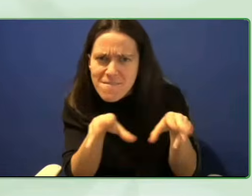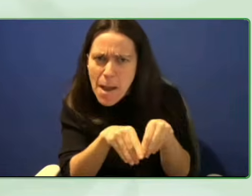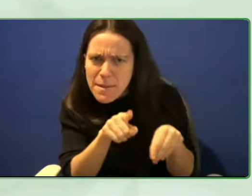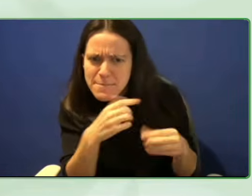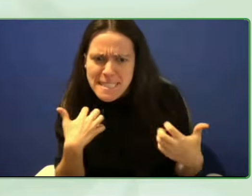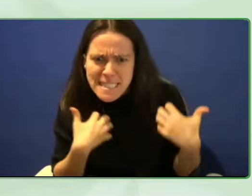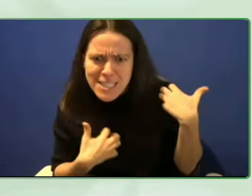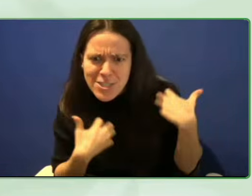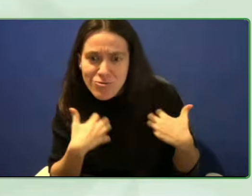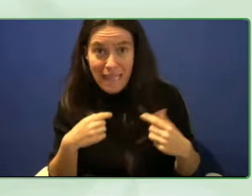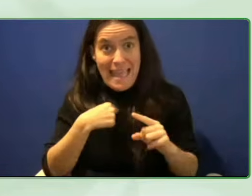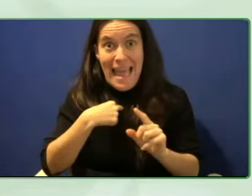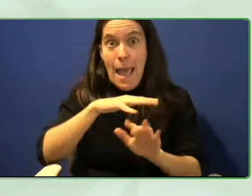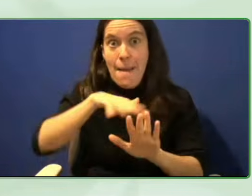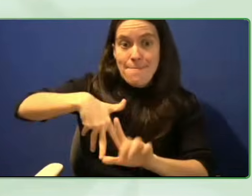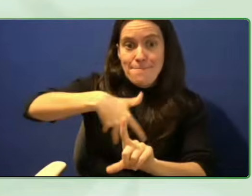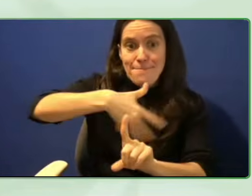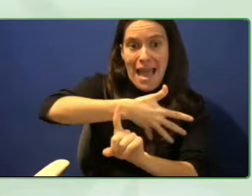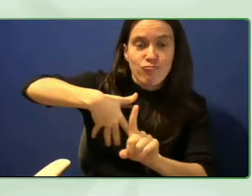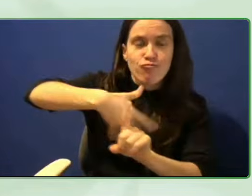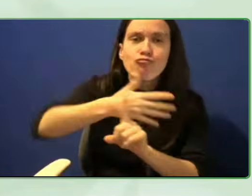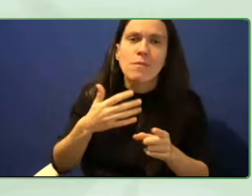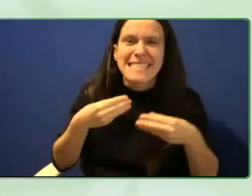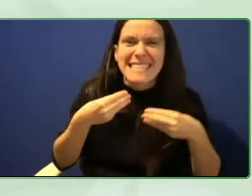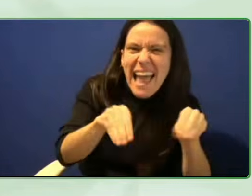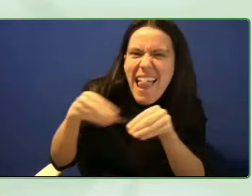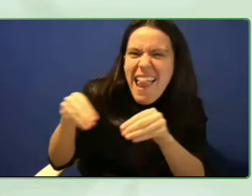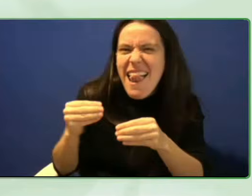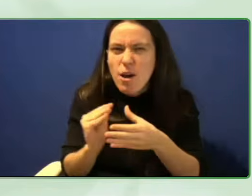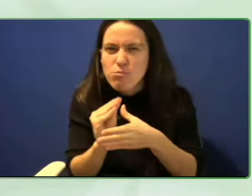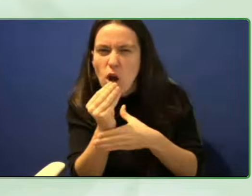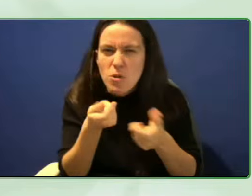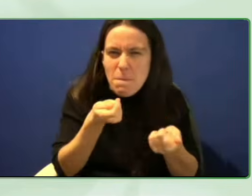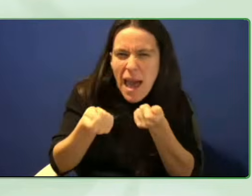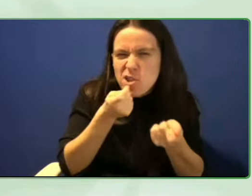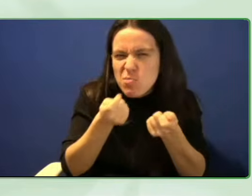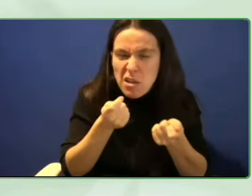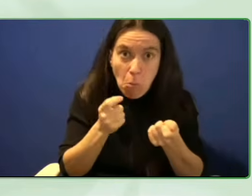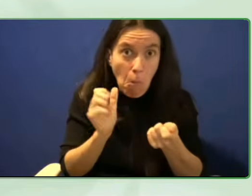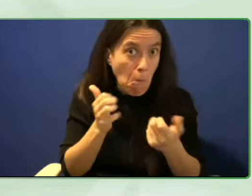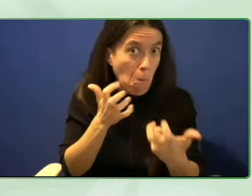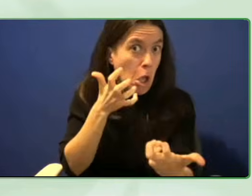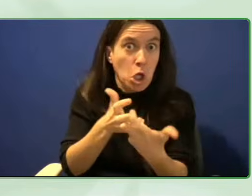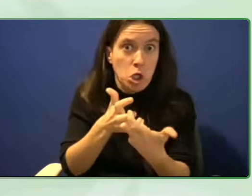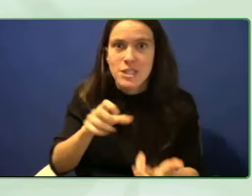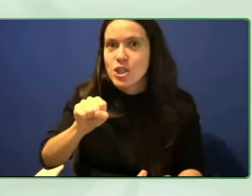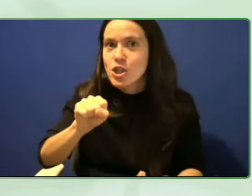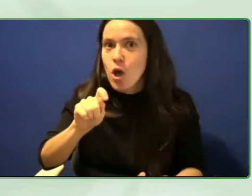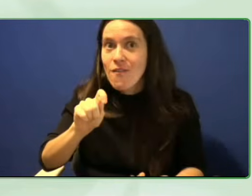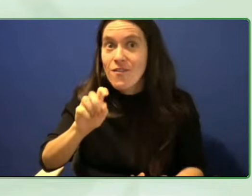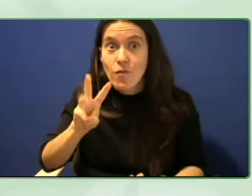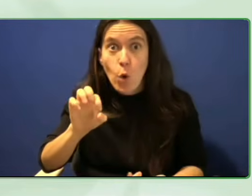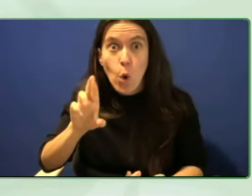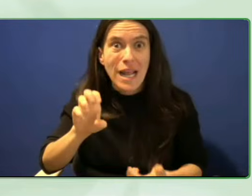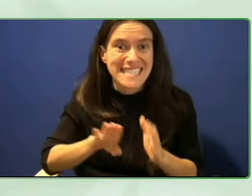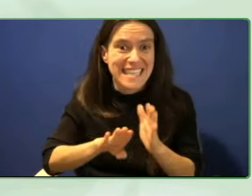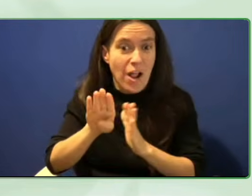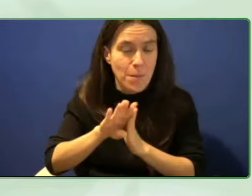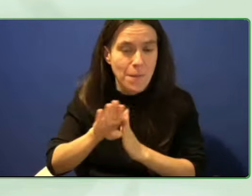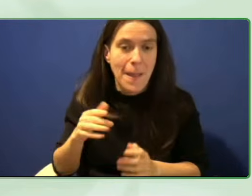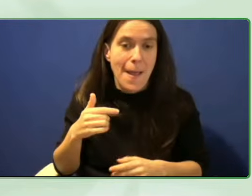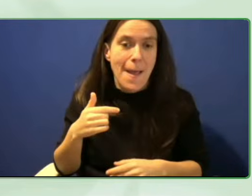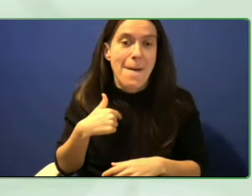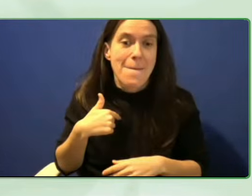in sales and product management, so kind of was a good fit for him as a software developer. My wife, his sister, is also a